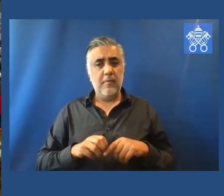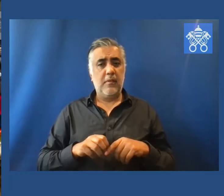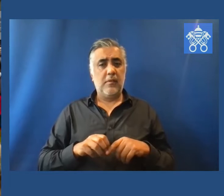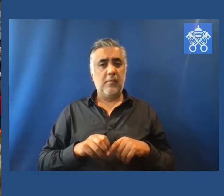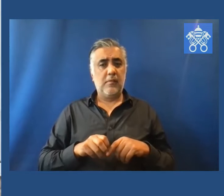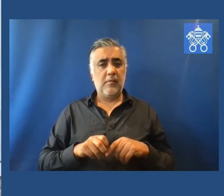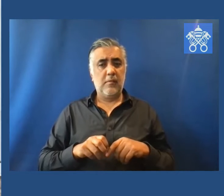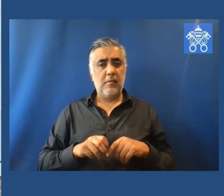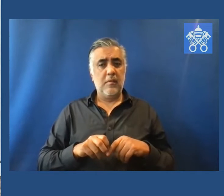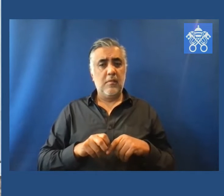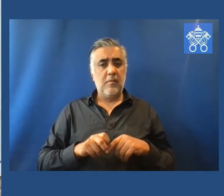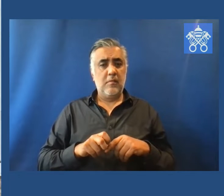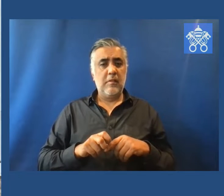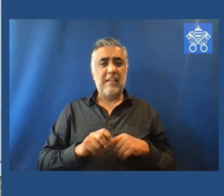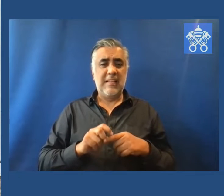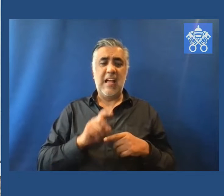Above all,